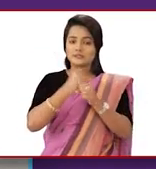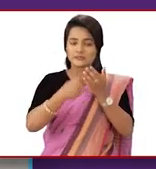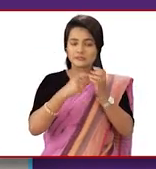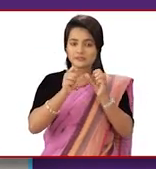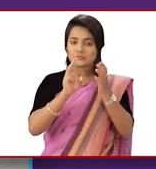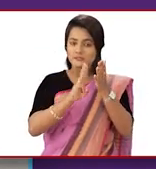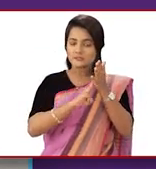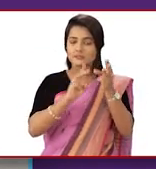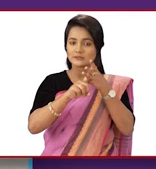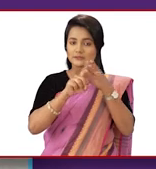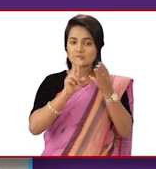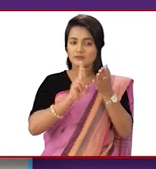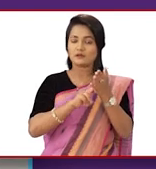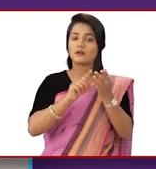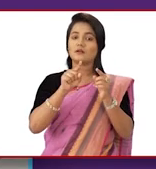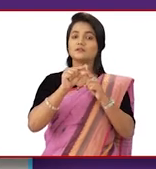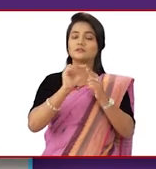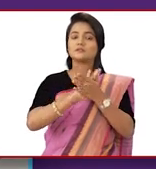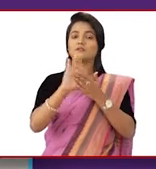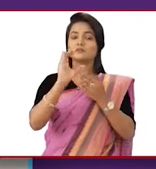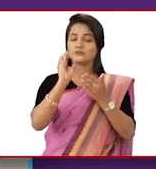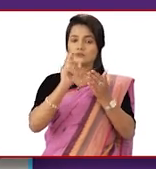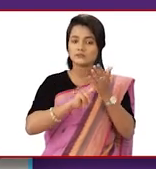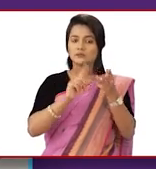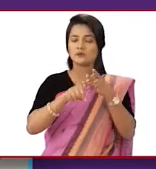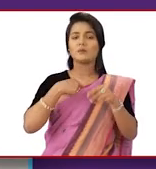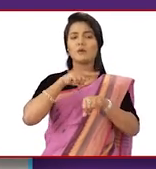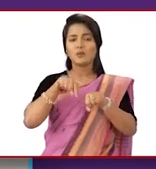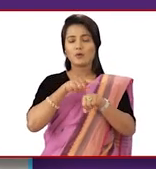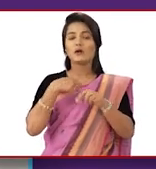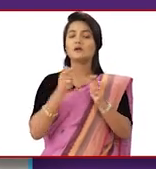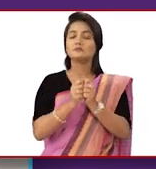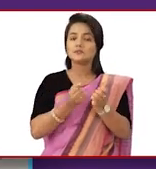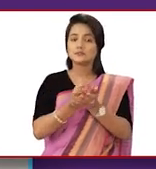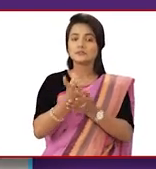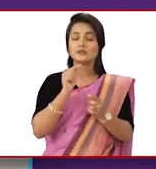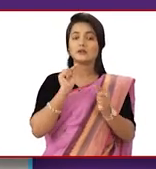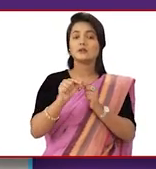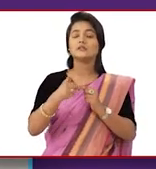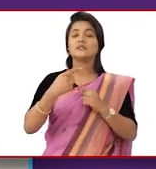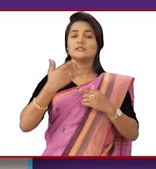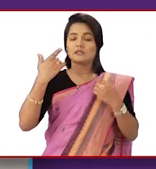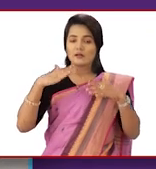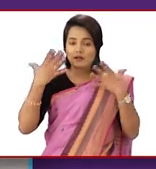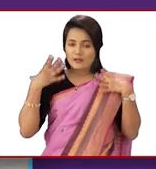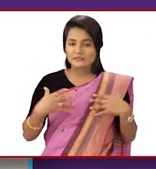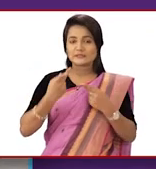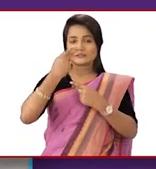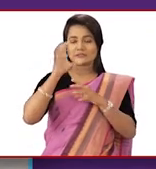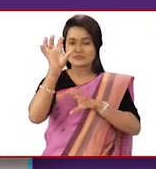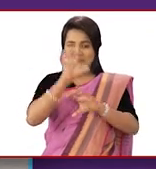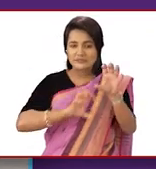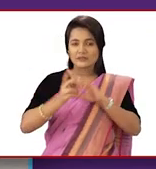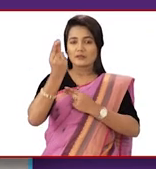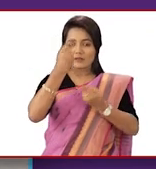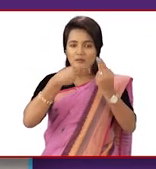also worked a long time in advertising, and then I started my career with working for textile and fashion and trying to build a